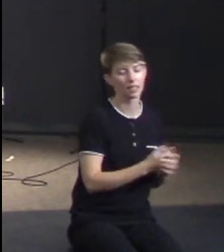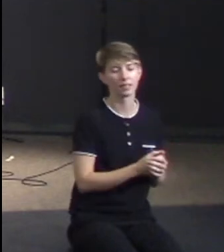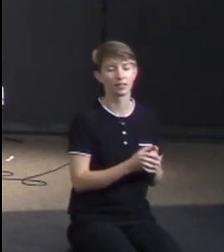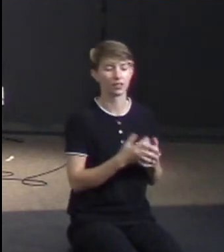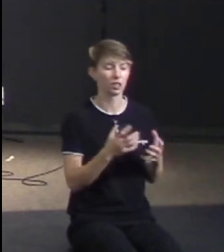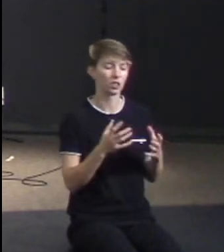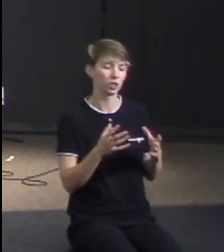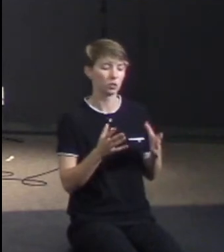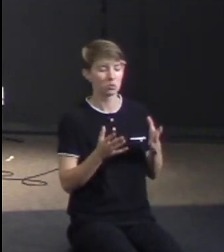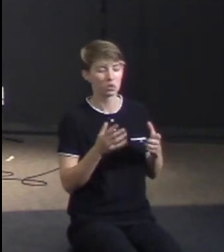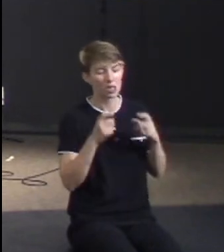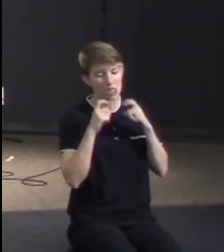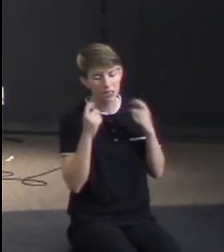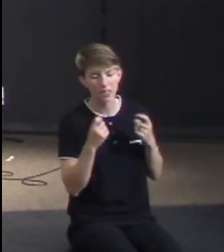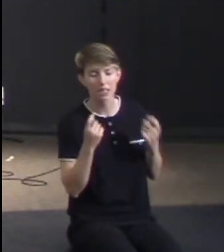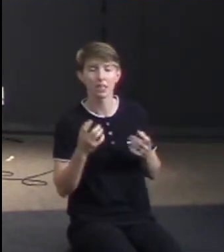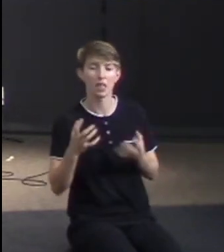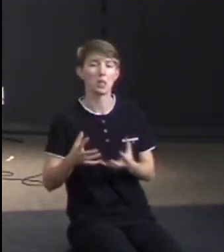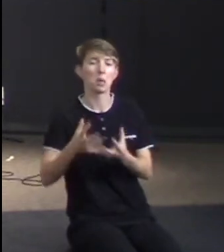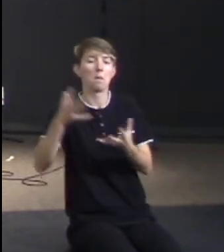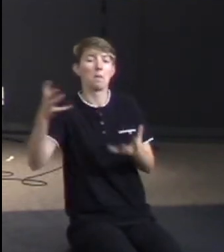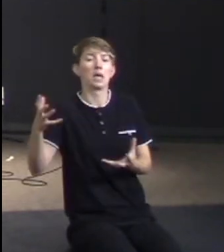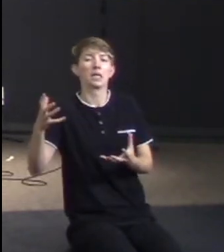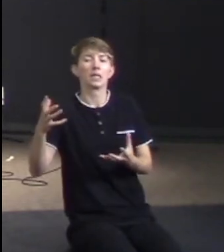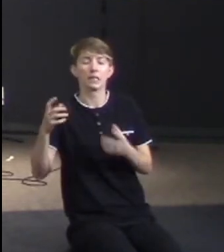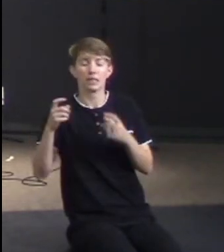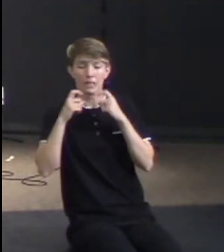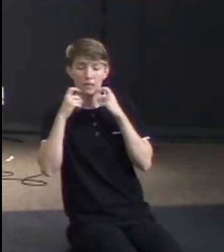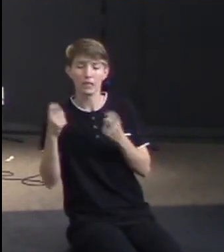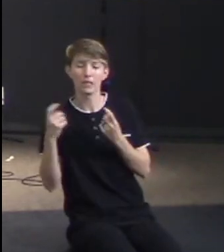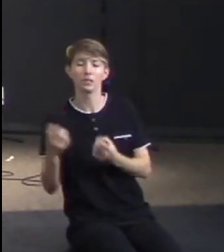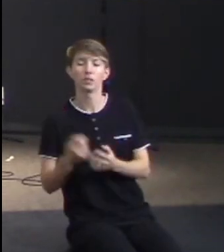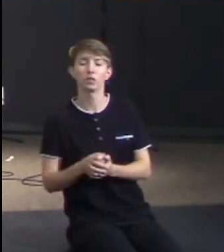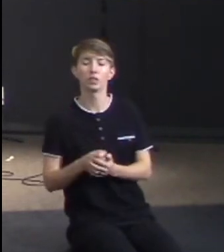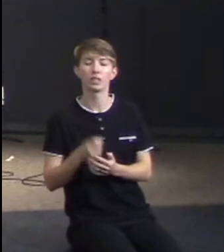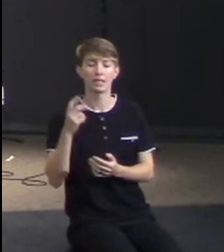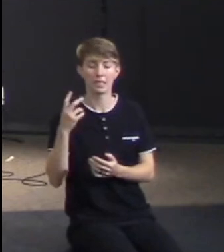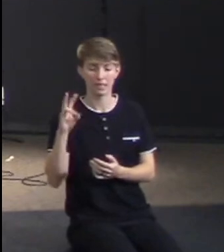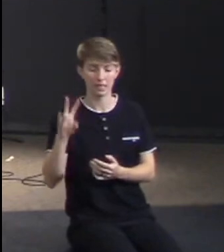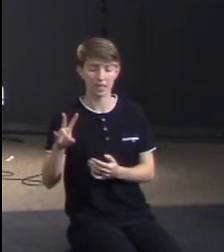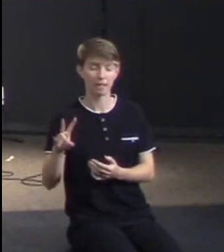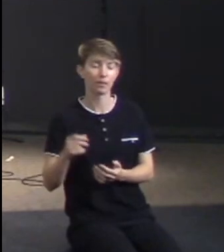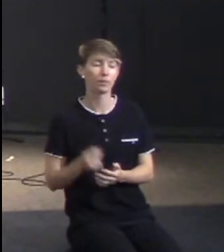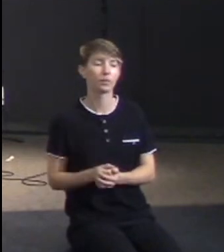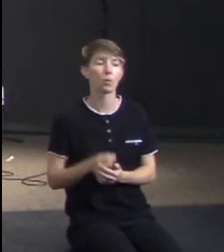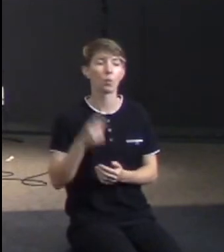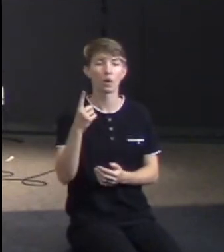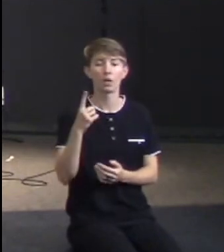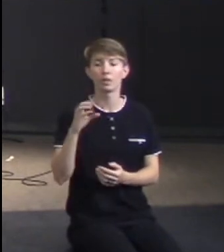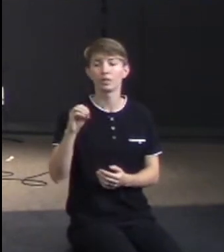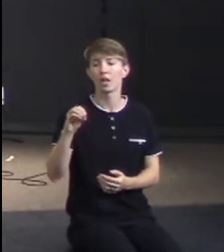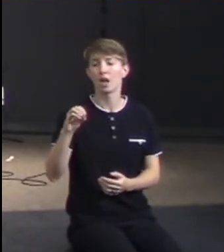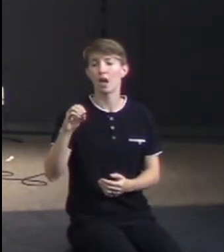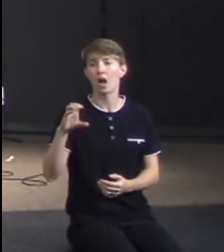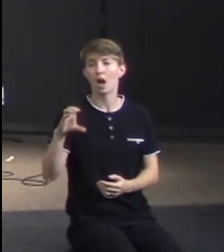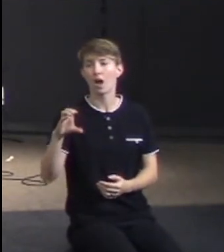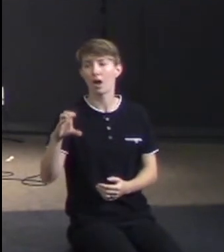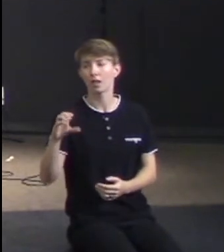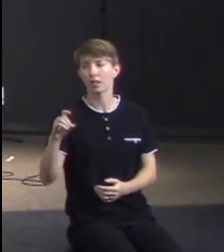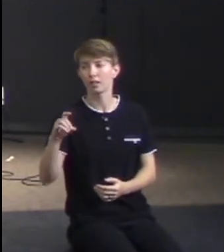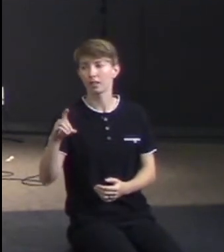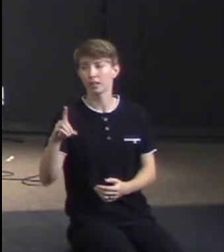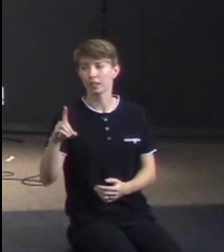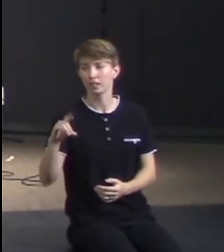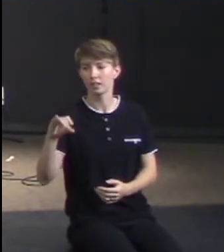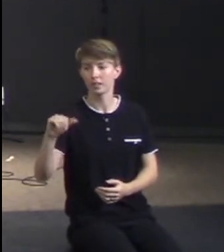the biggies. They had seven of those. And one of them was akedia. It's translated sloth, but that's really